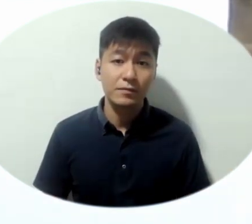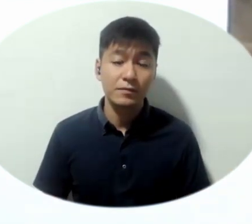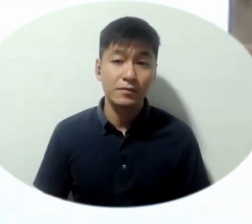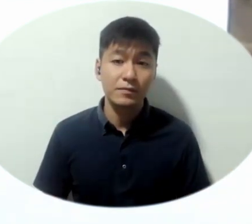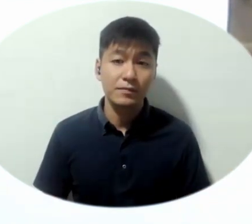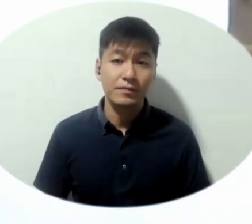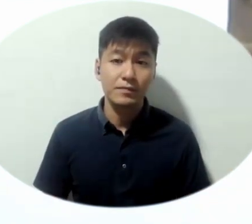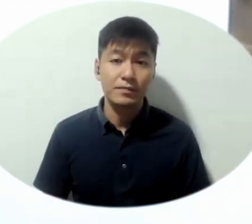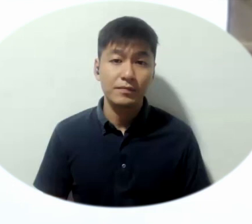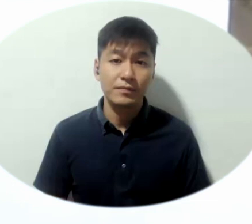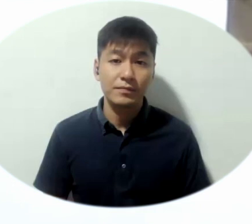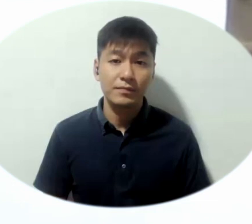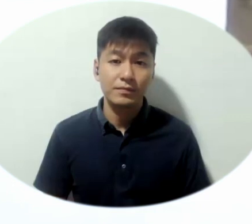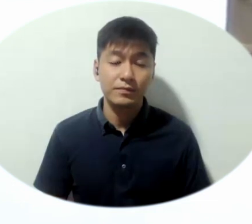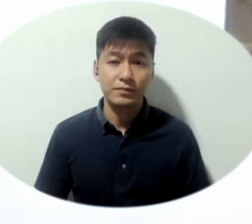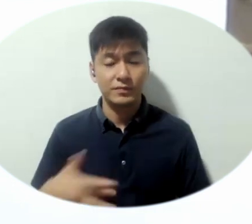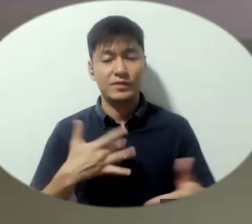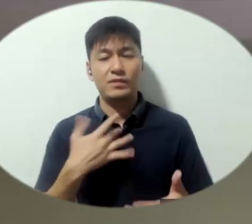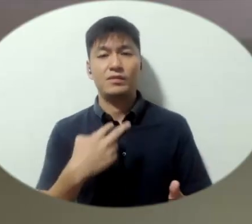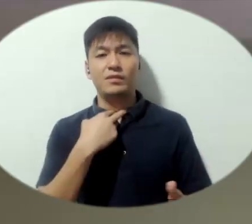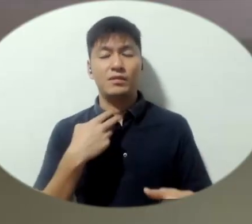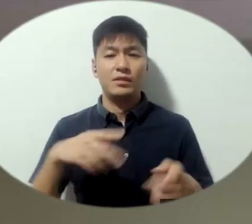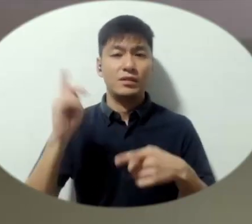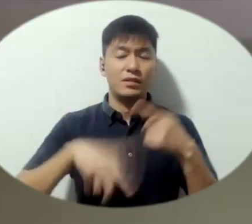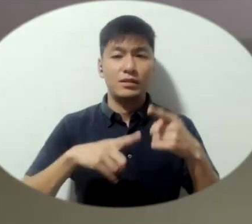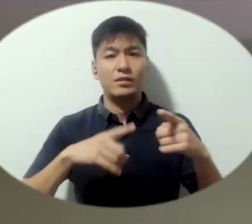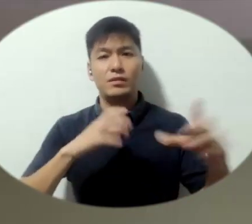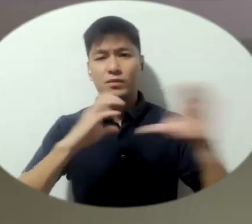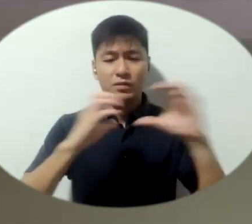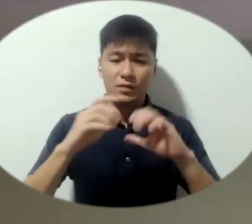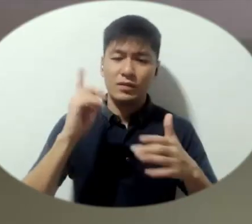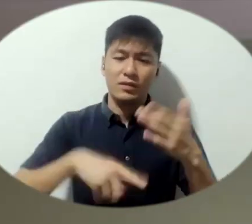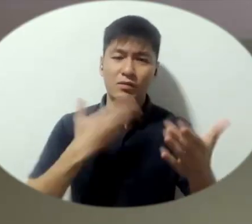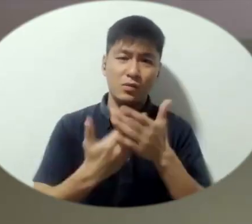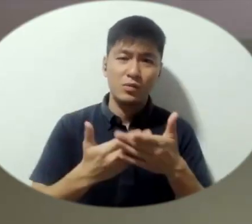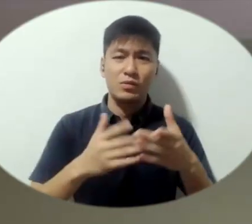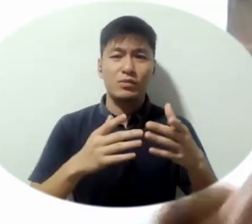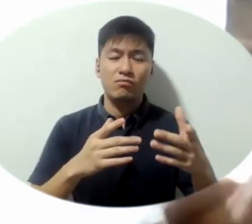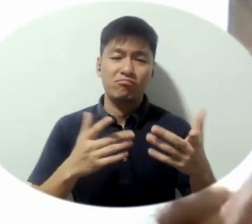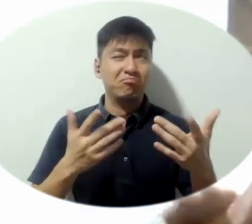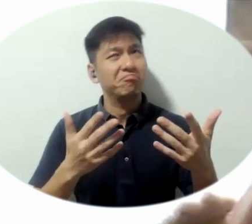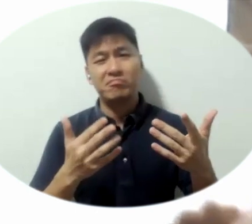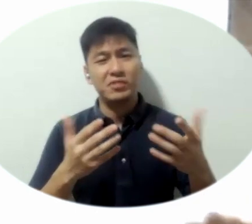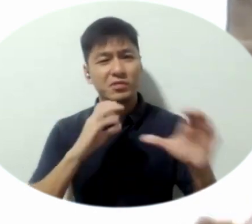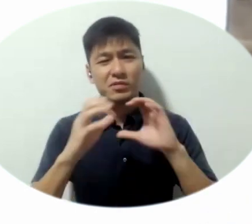cannot have a good conversation. So you have to just to lower your mind